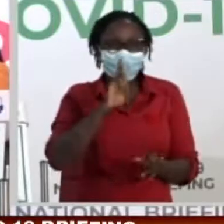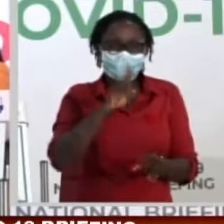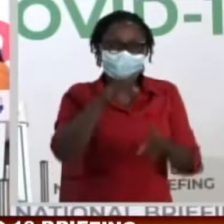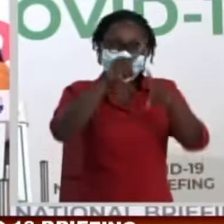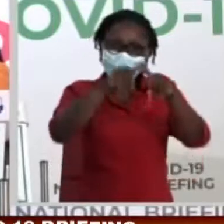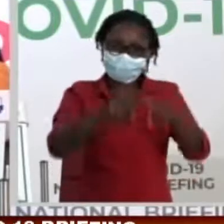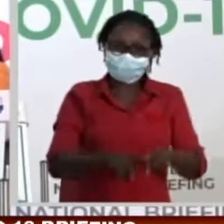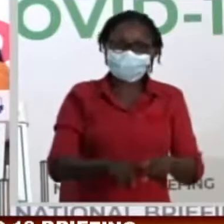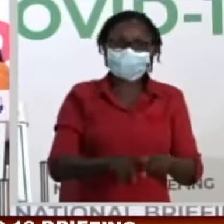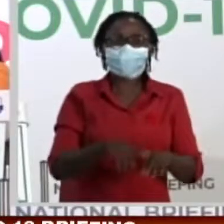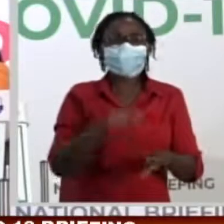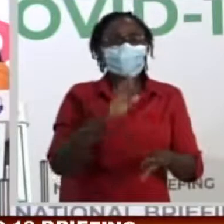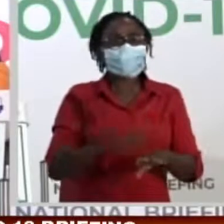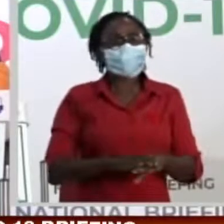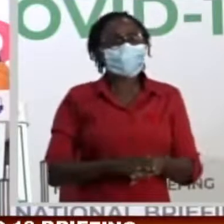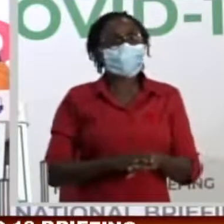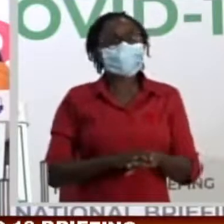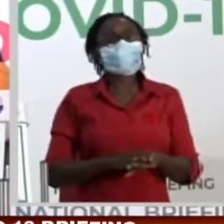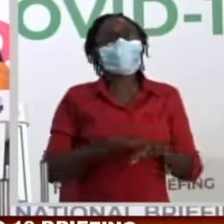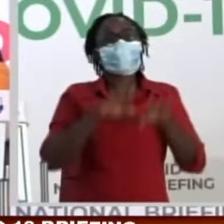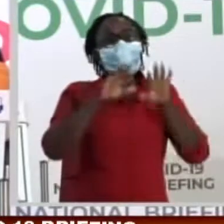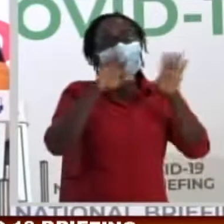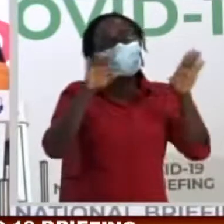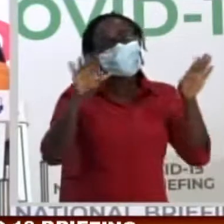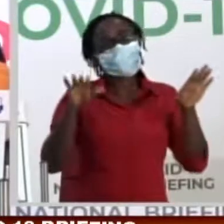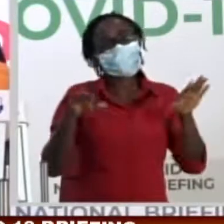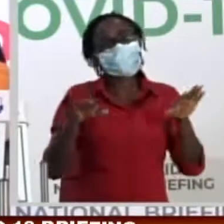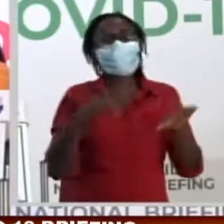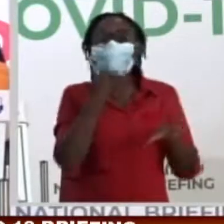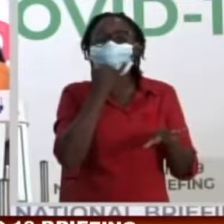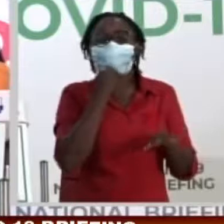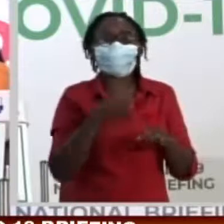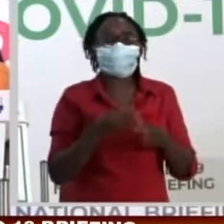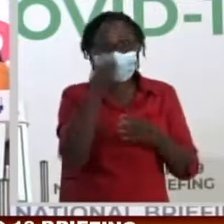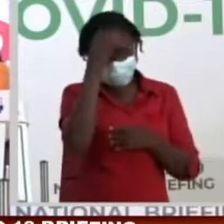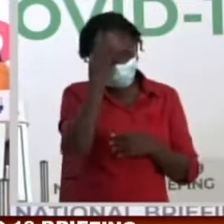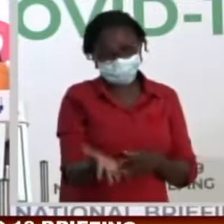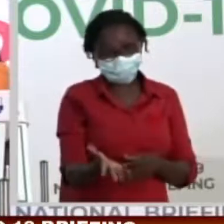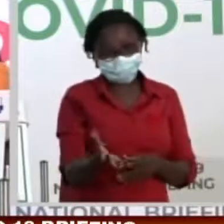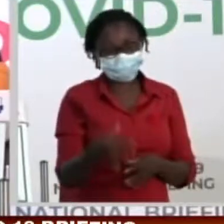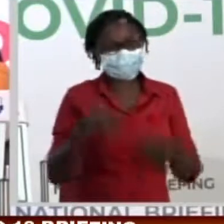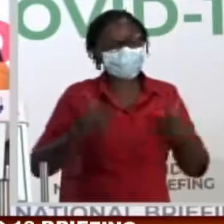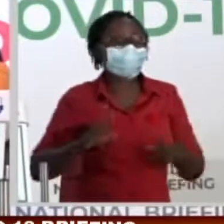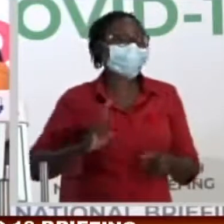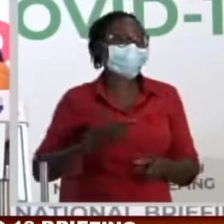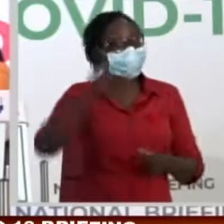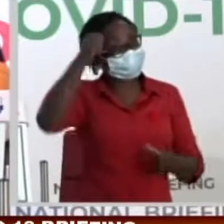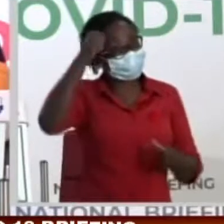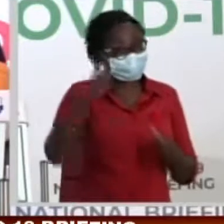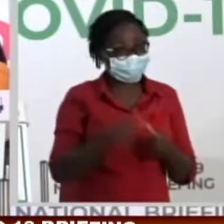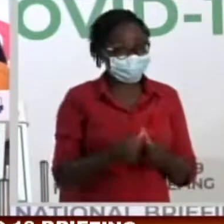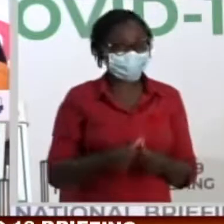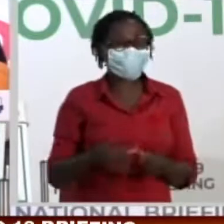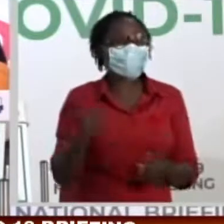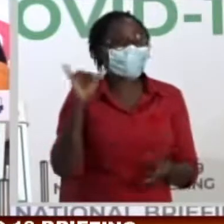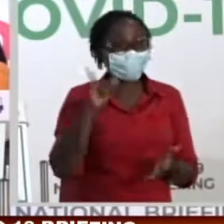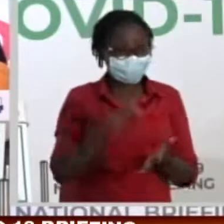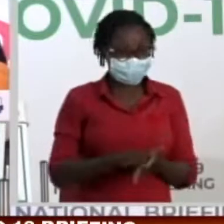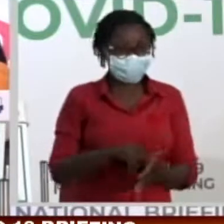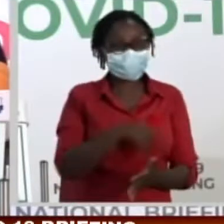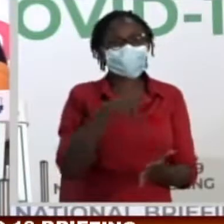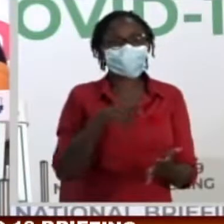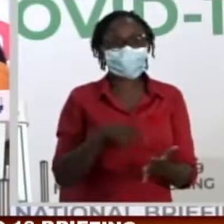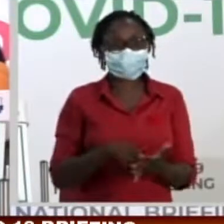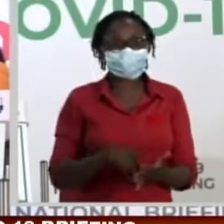spreading misleading information. Let us remember, therefore, that this war